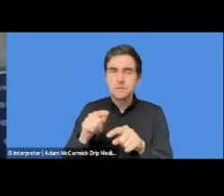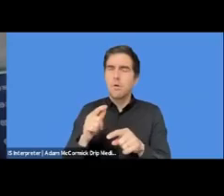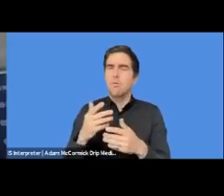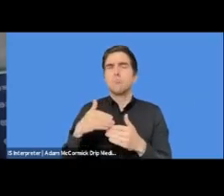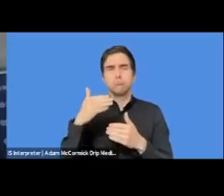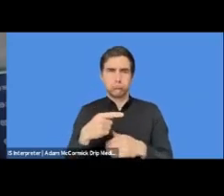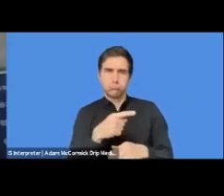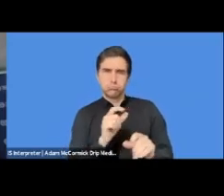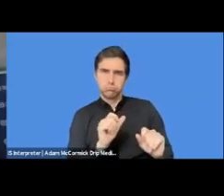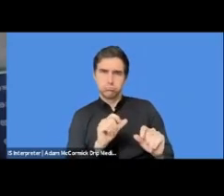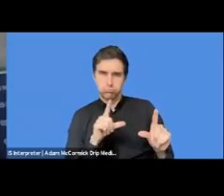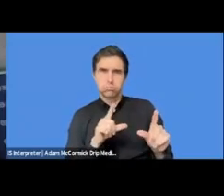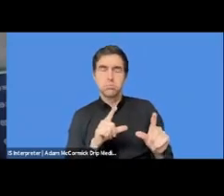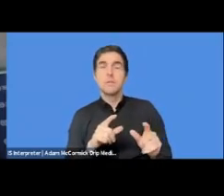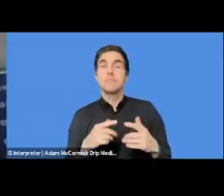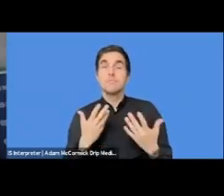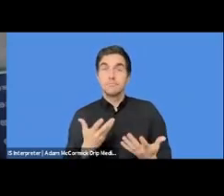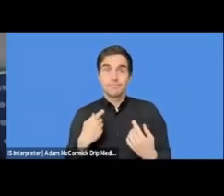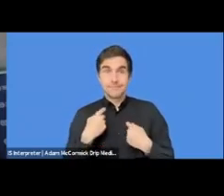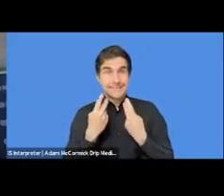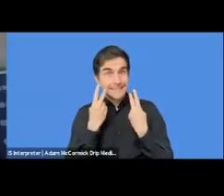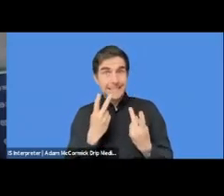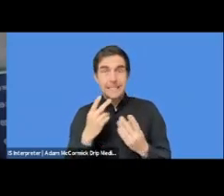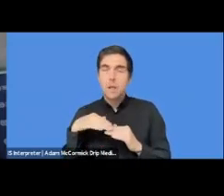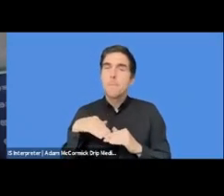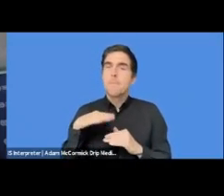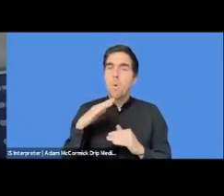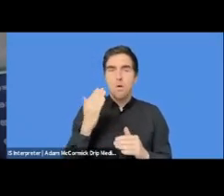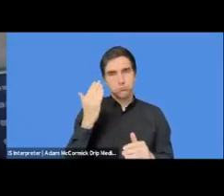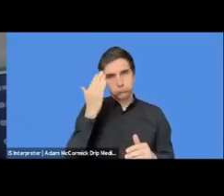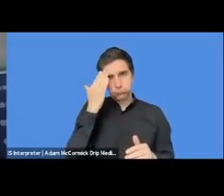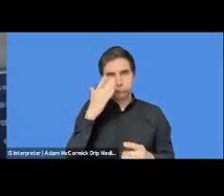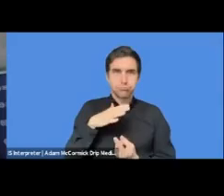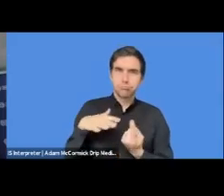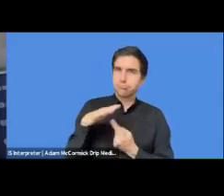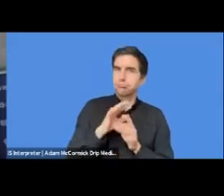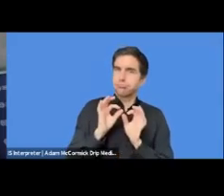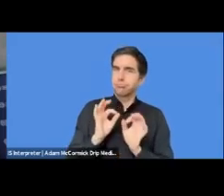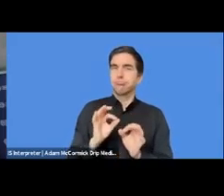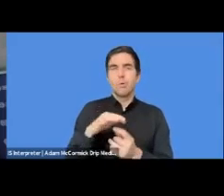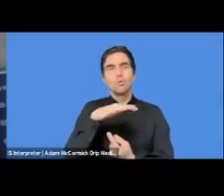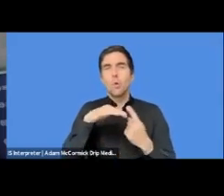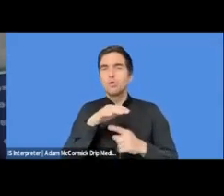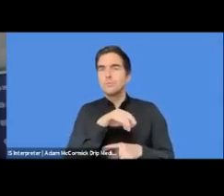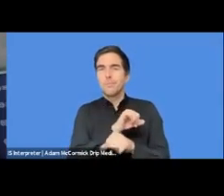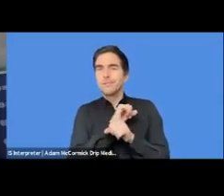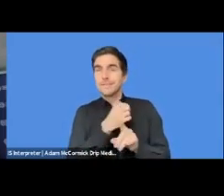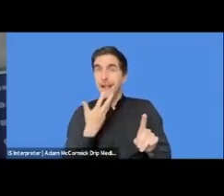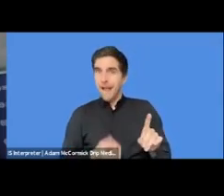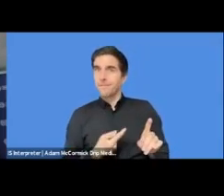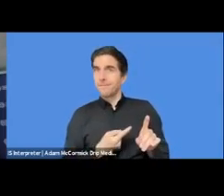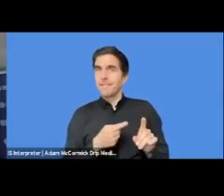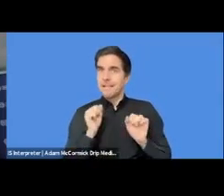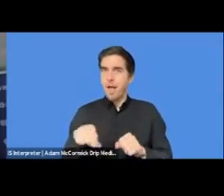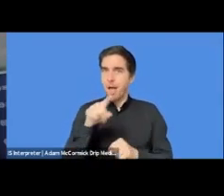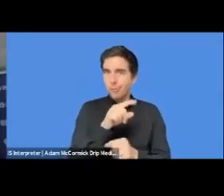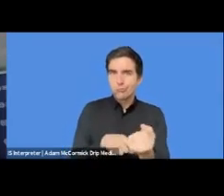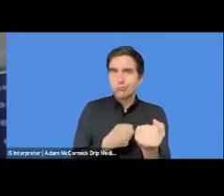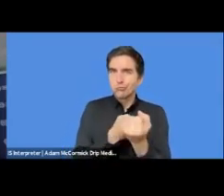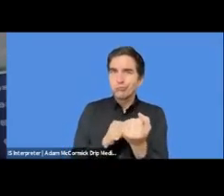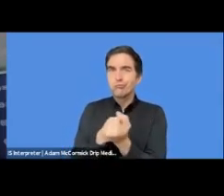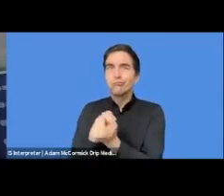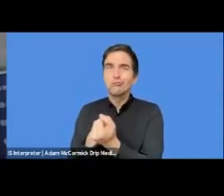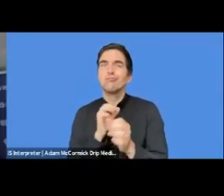So we've also seen improved awareness on social protection, creating demand also for social protection